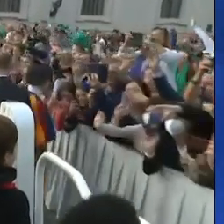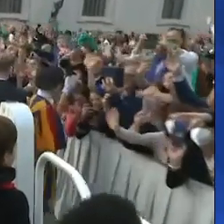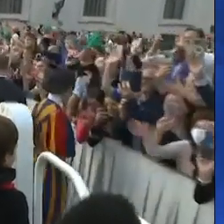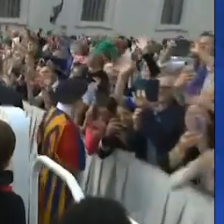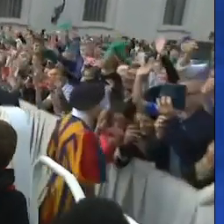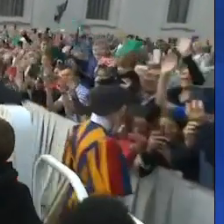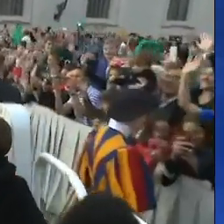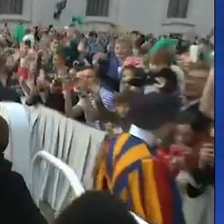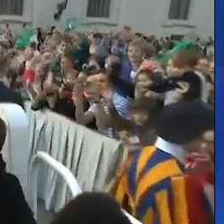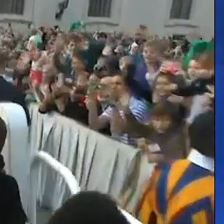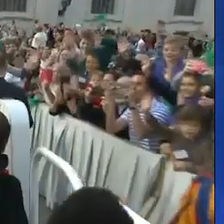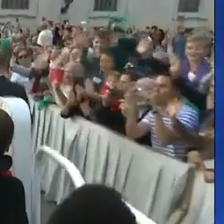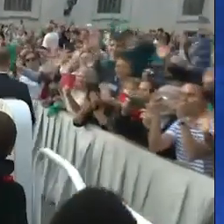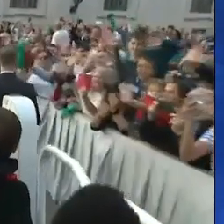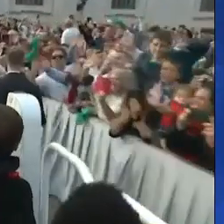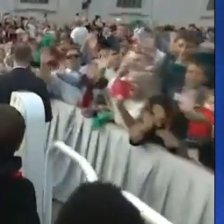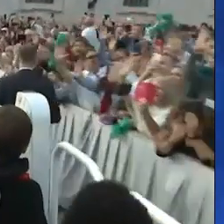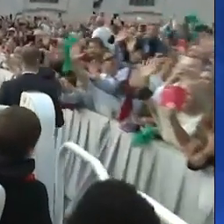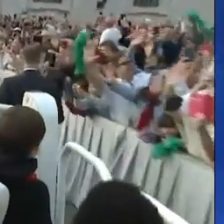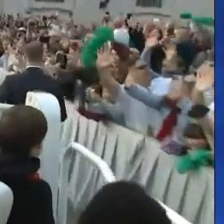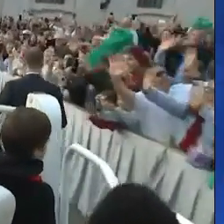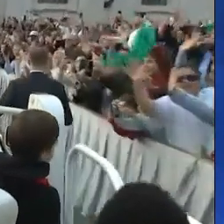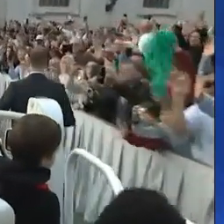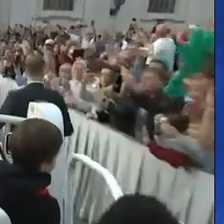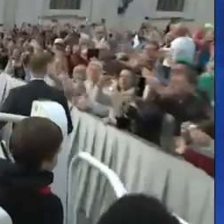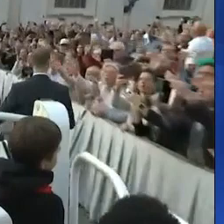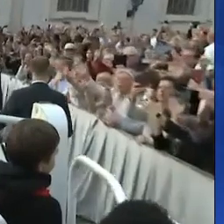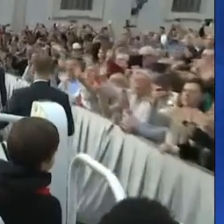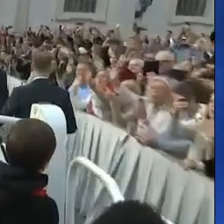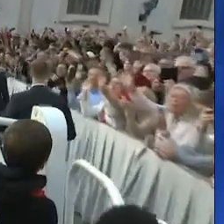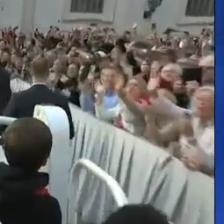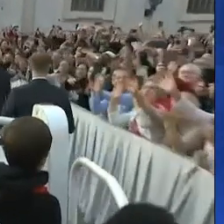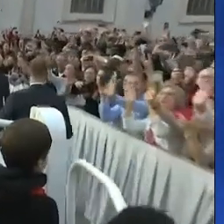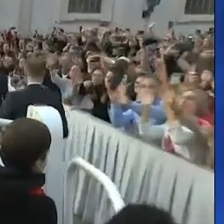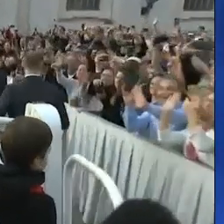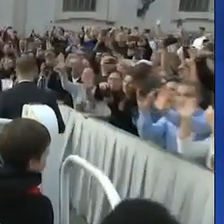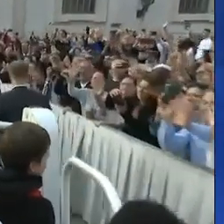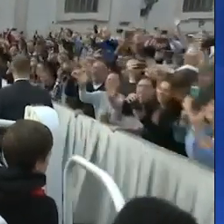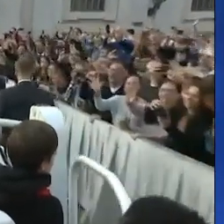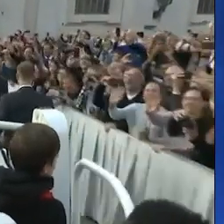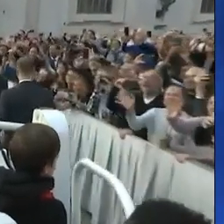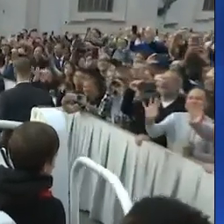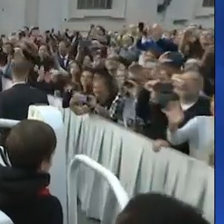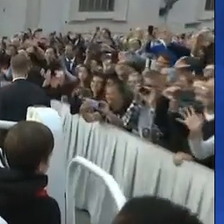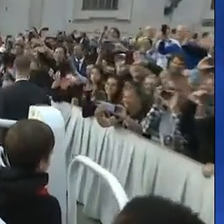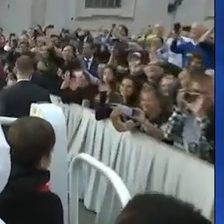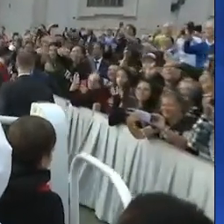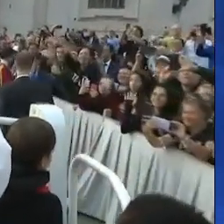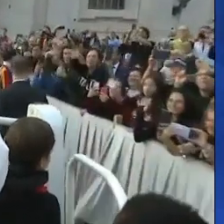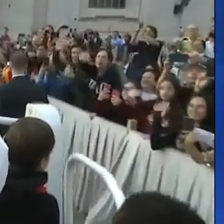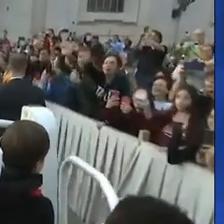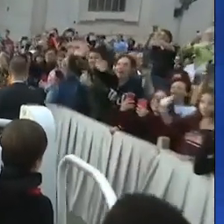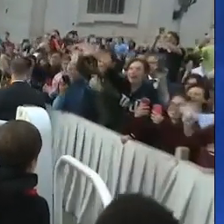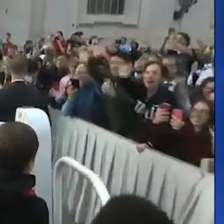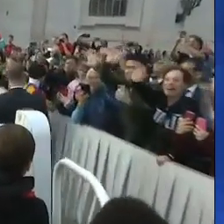za chwilę to spotkanie. Przygotujmy się do przyjęcia Jego słowa i otrzymania Jego